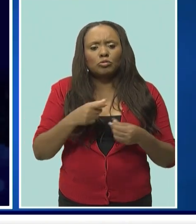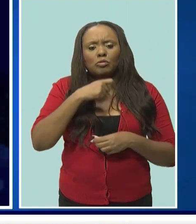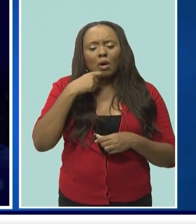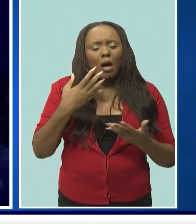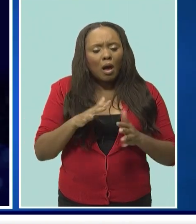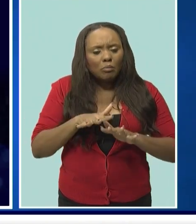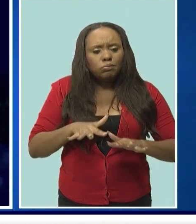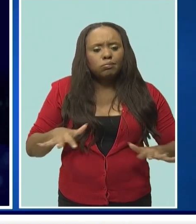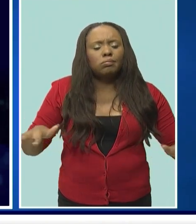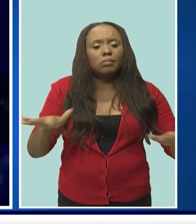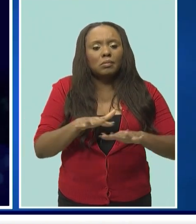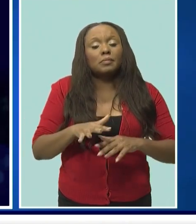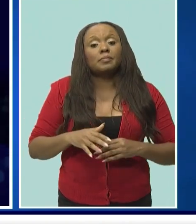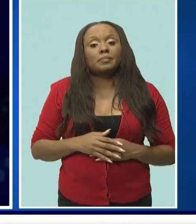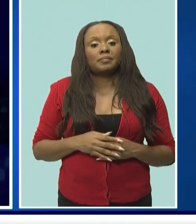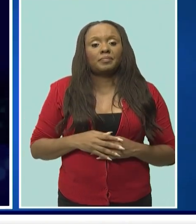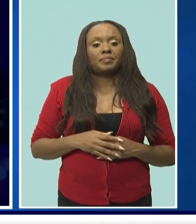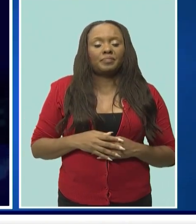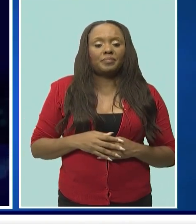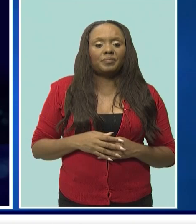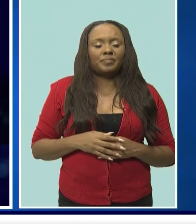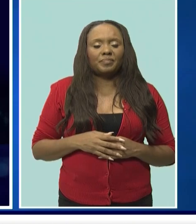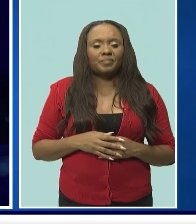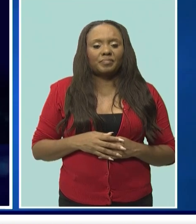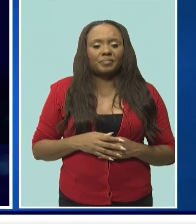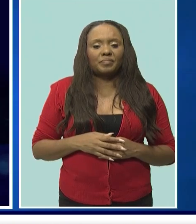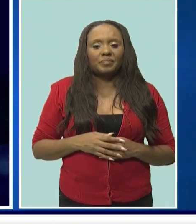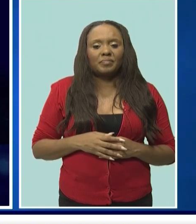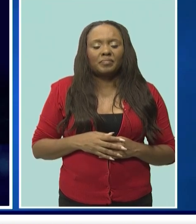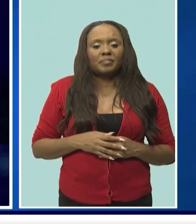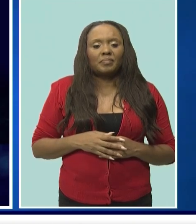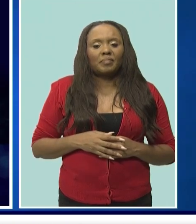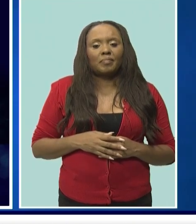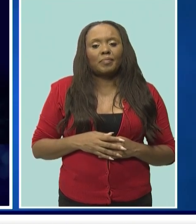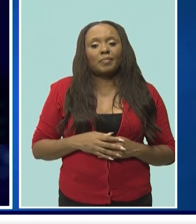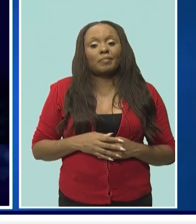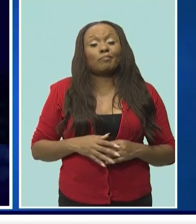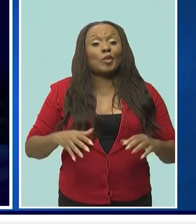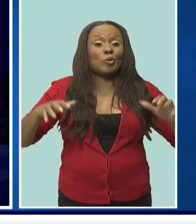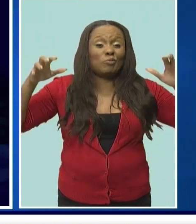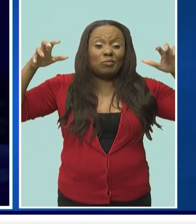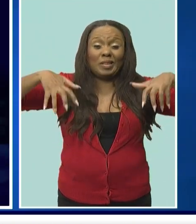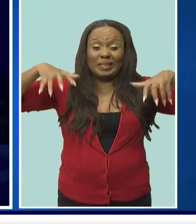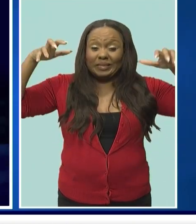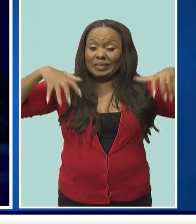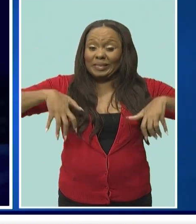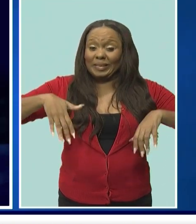in our layman's terms. The rain fell last night.